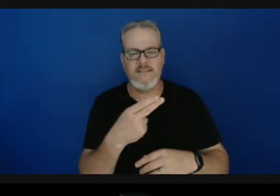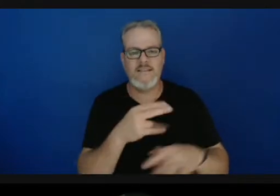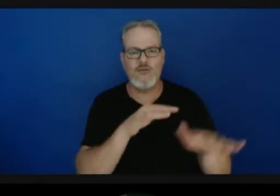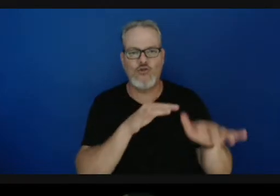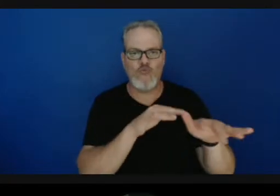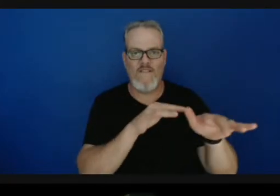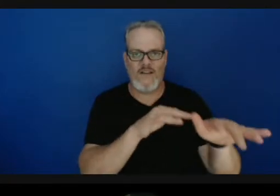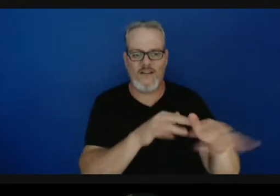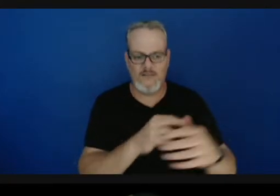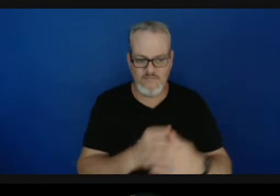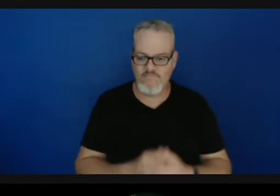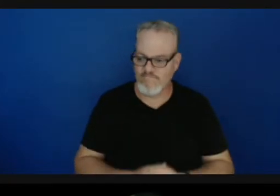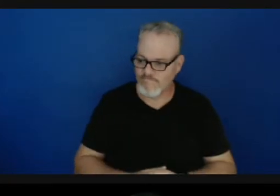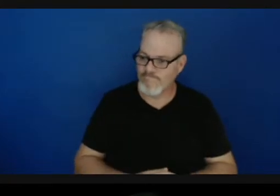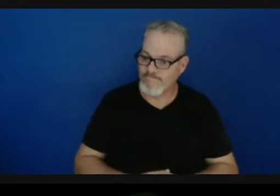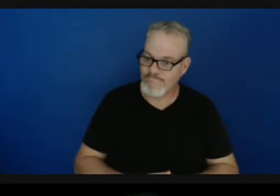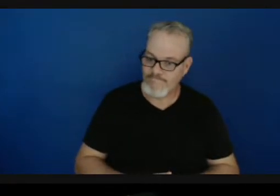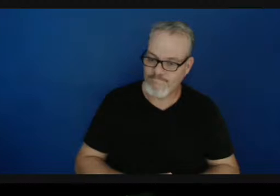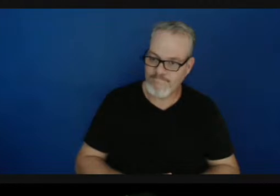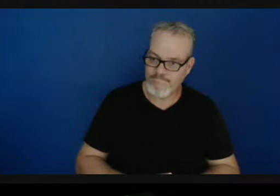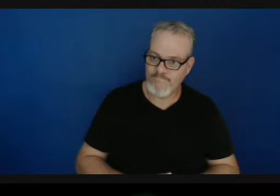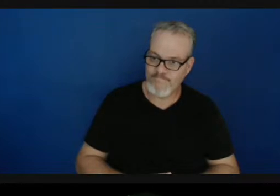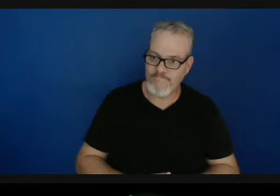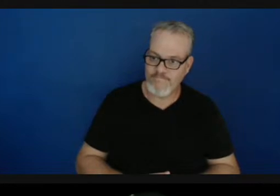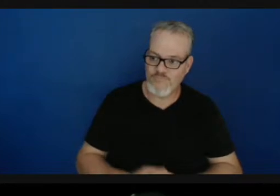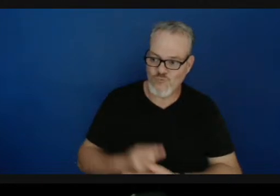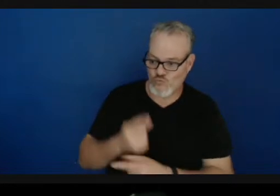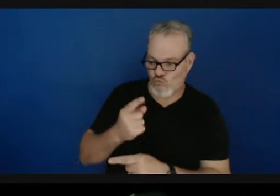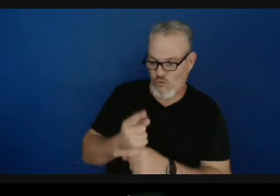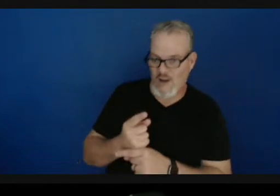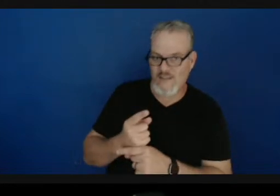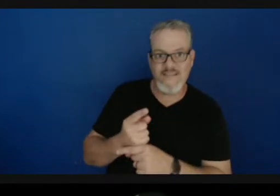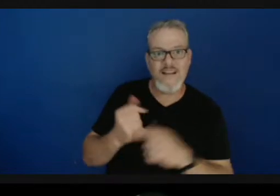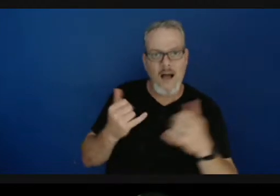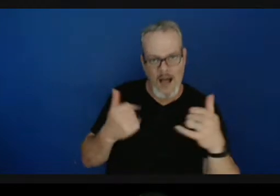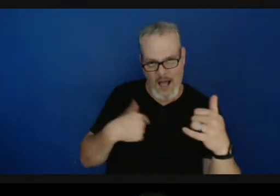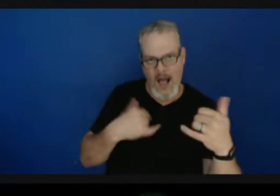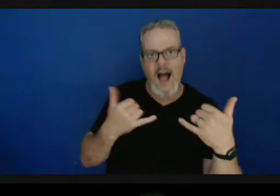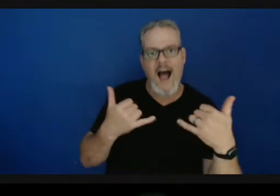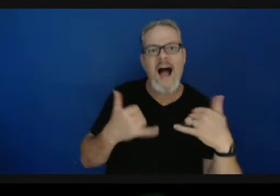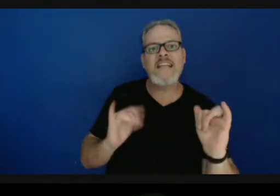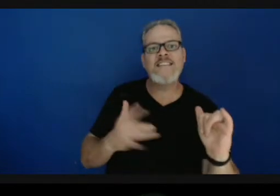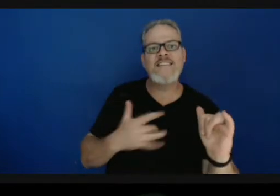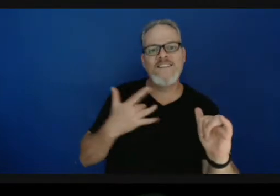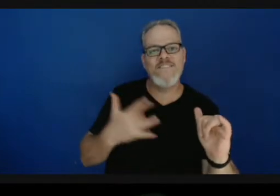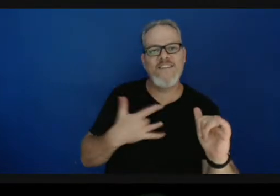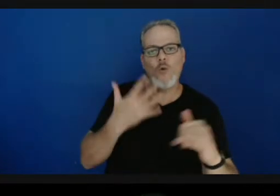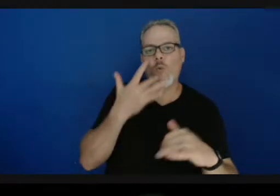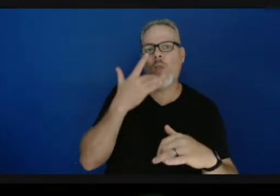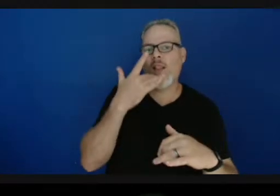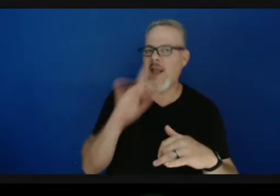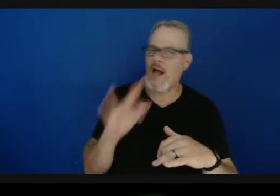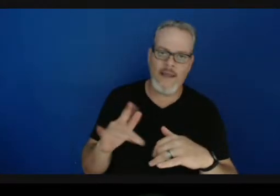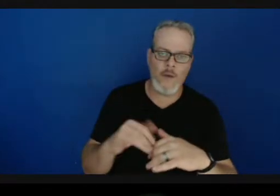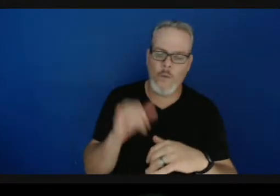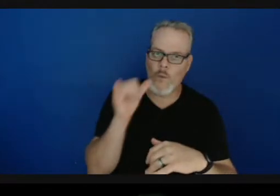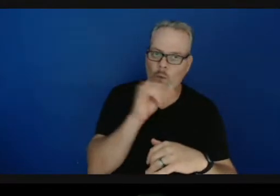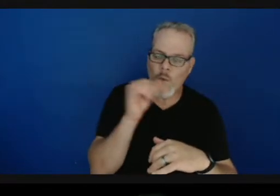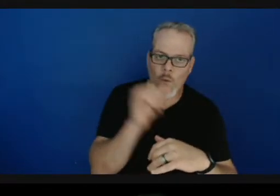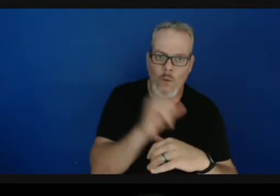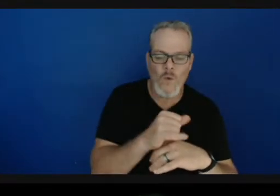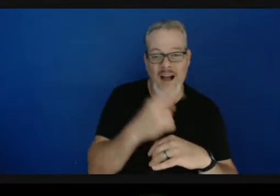Yeah, I still feel we got lucky there. I still feel there wouldn't have been time to get people out of Ocean View from the top all the way